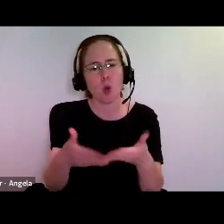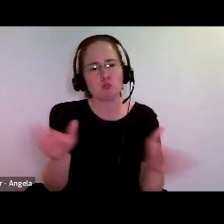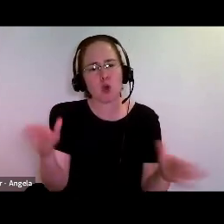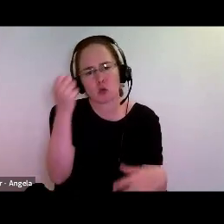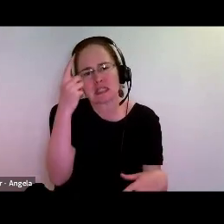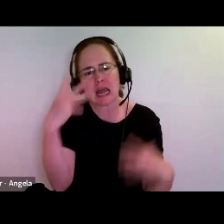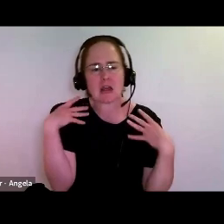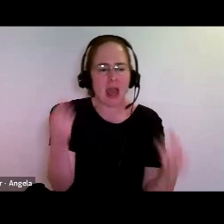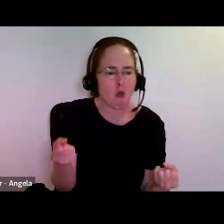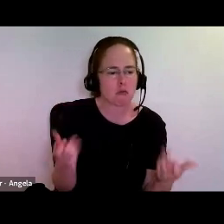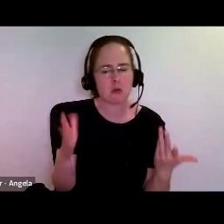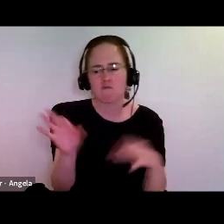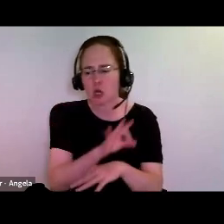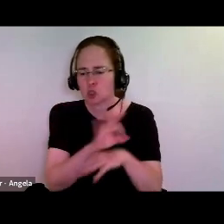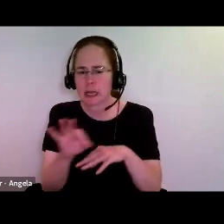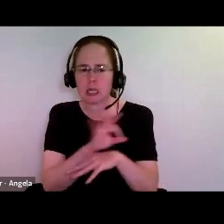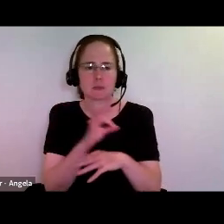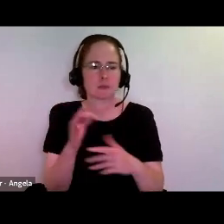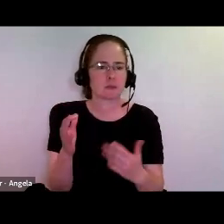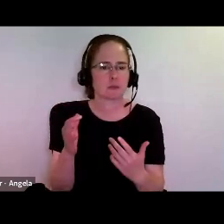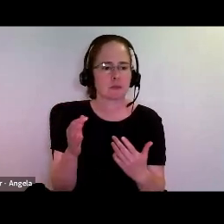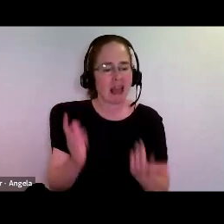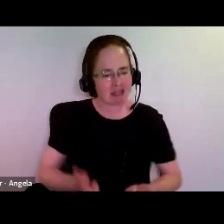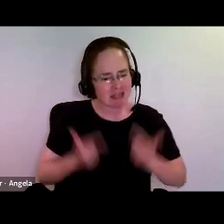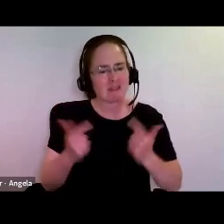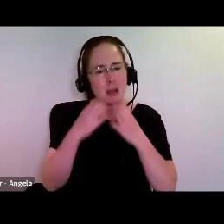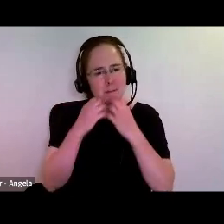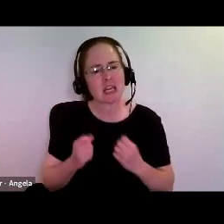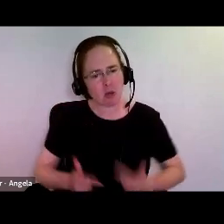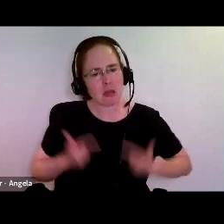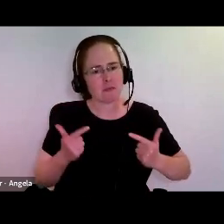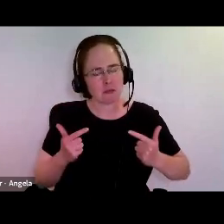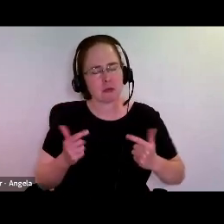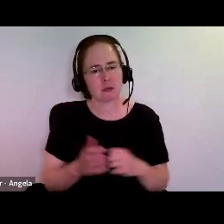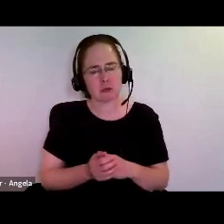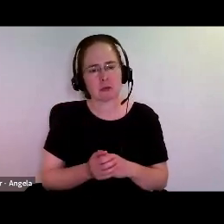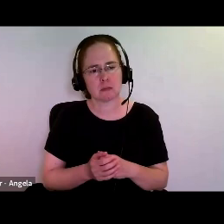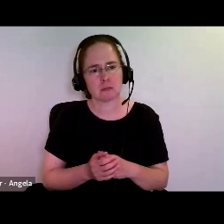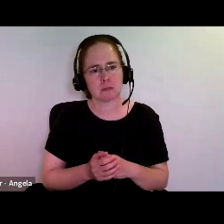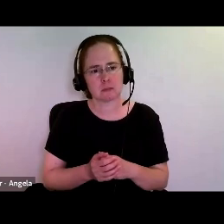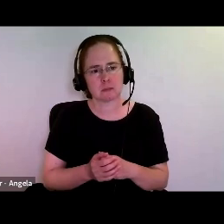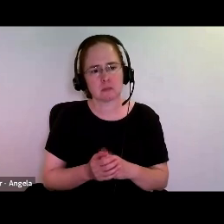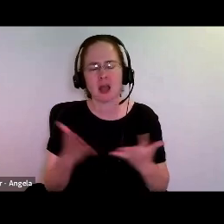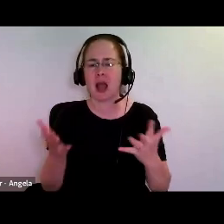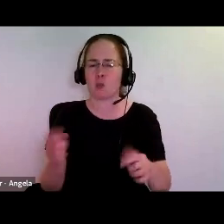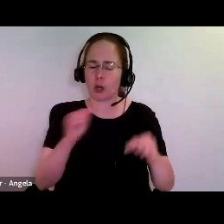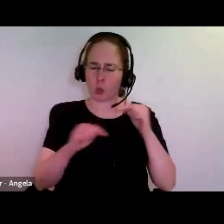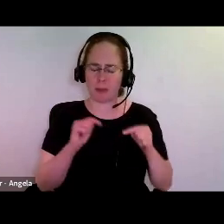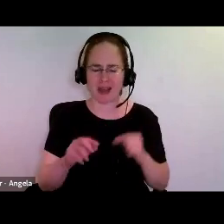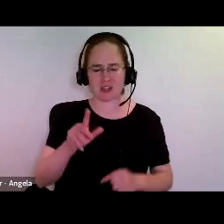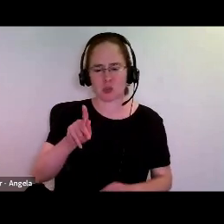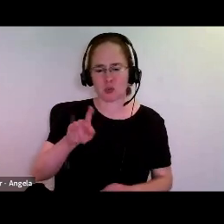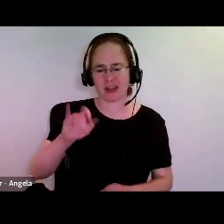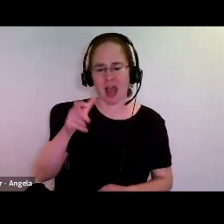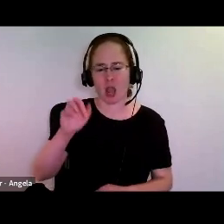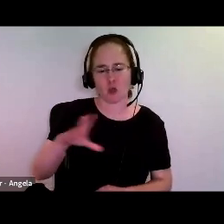health, of functioning, and of living a meaningful life? And I want to go back to Kyler and